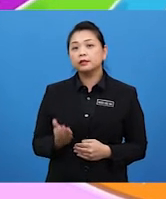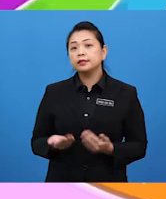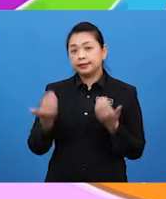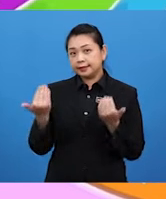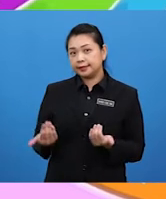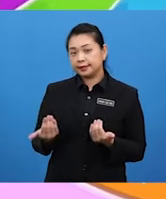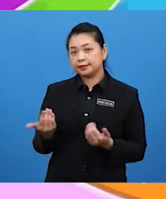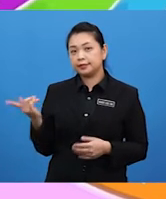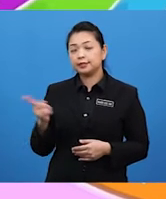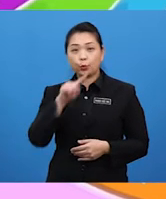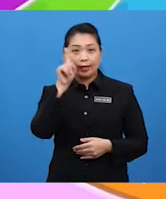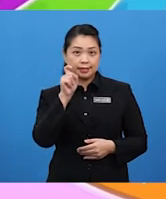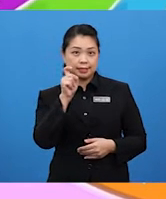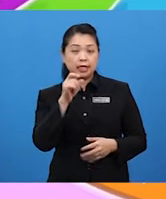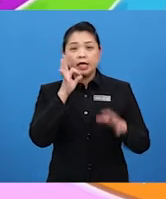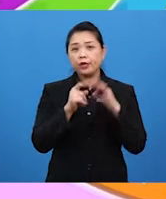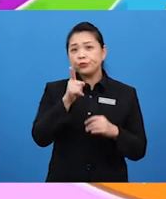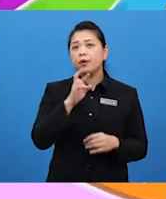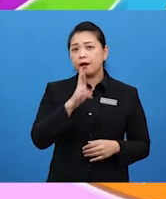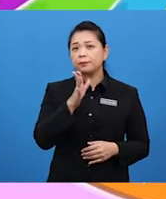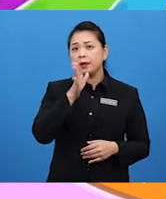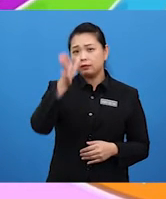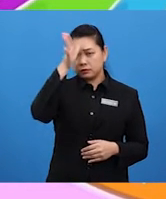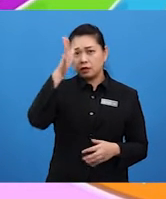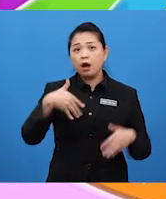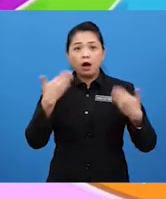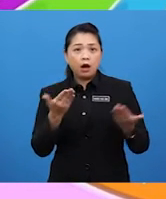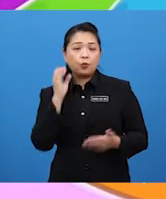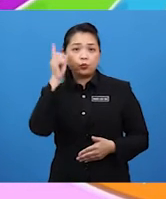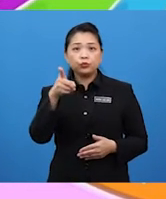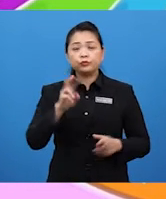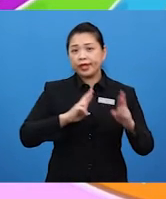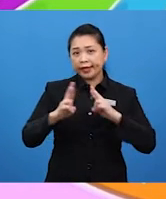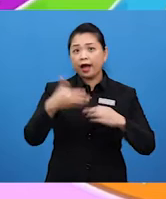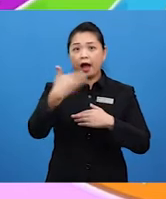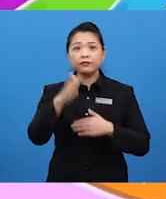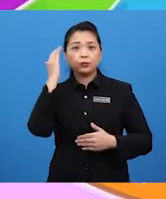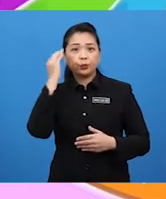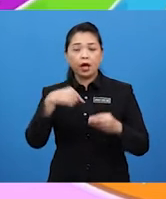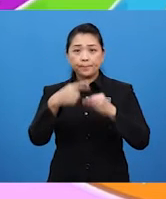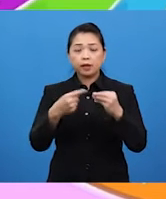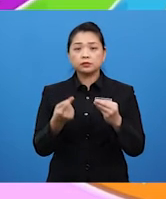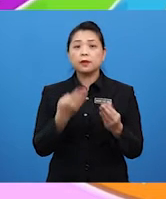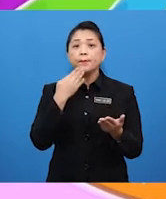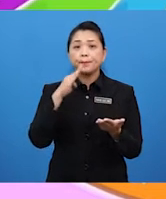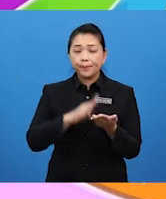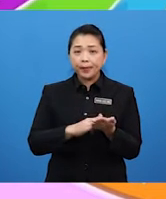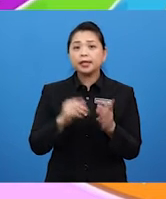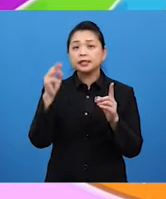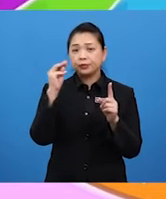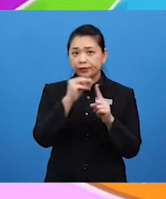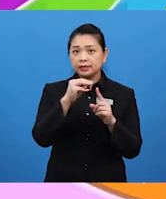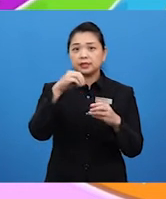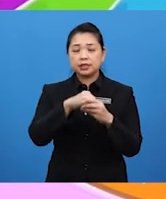Here's the question. If you are a parent, how would you react after knowing about the bad grades in